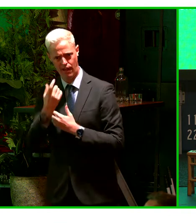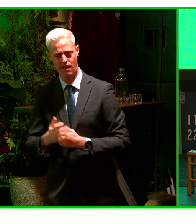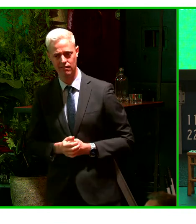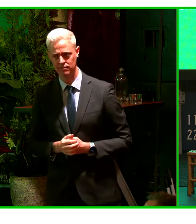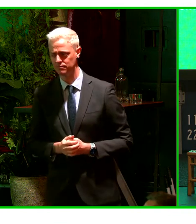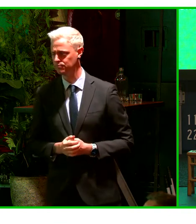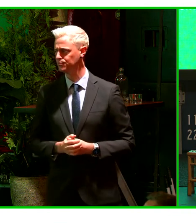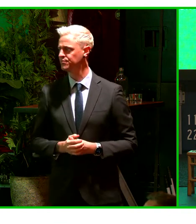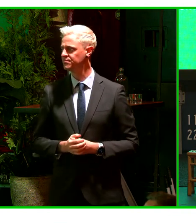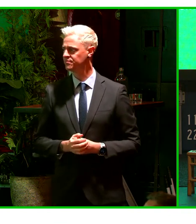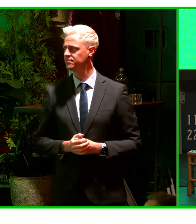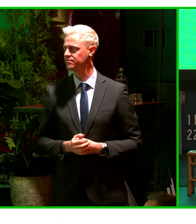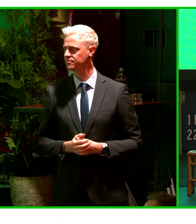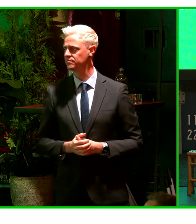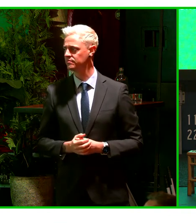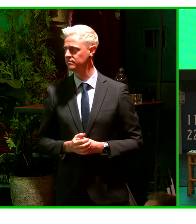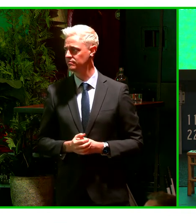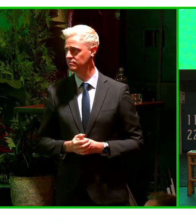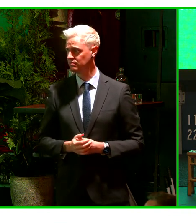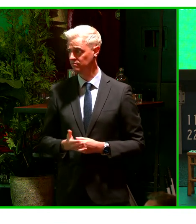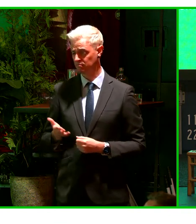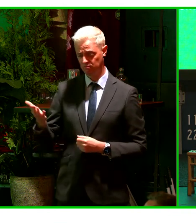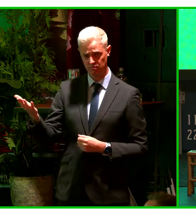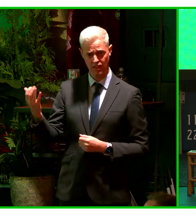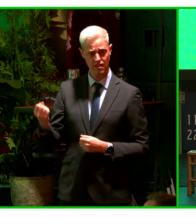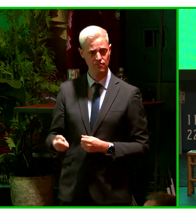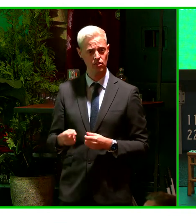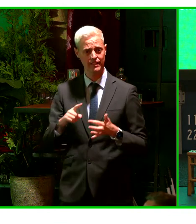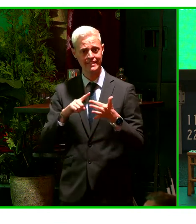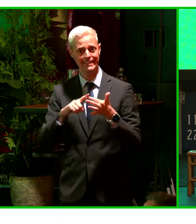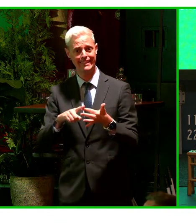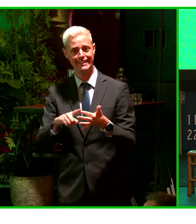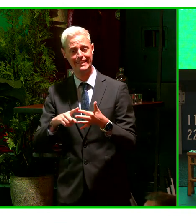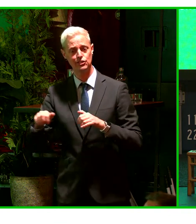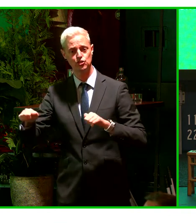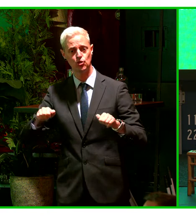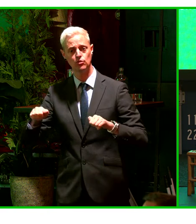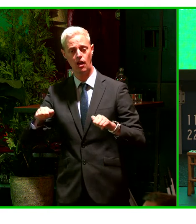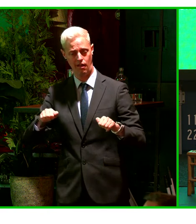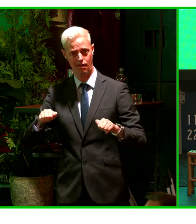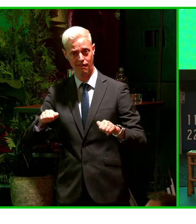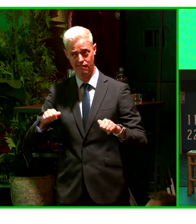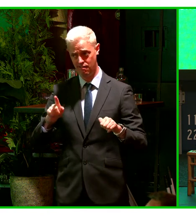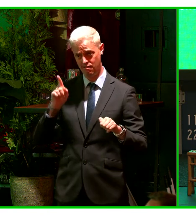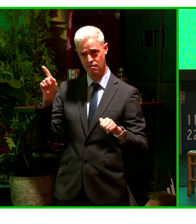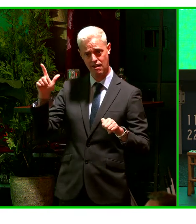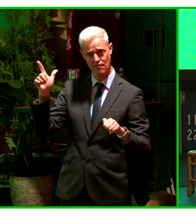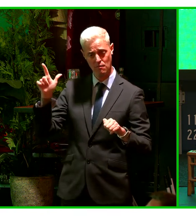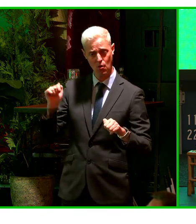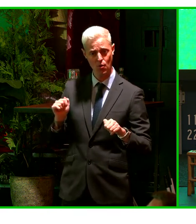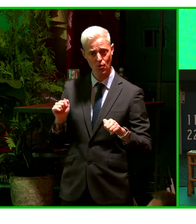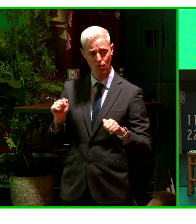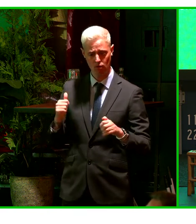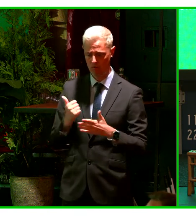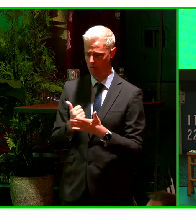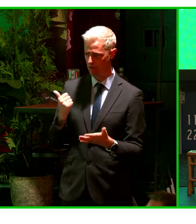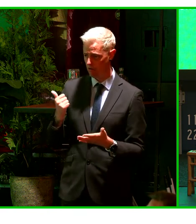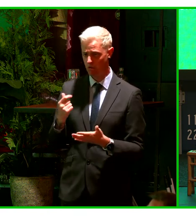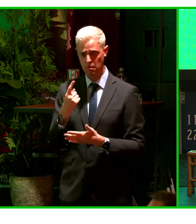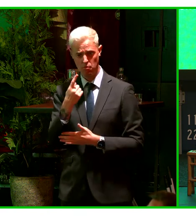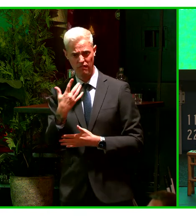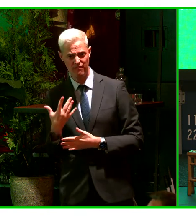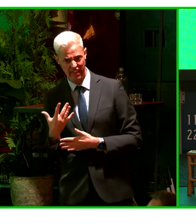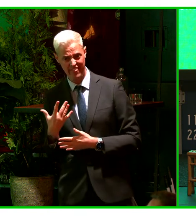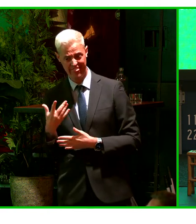solutions. We've got a fantastic e-scooter pilot happening in Liverpool at the moment. About a fifth of the city have used an